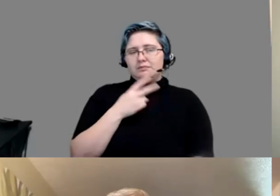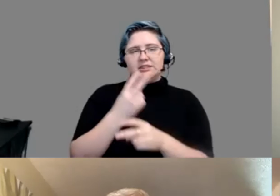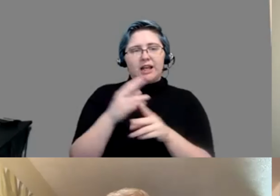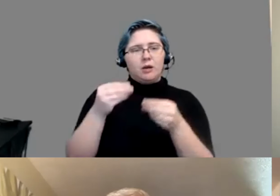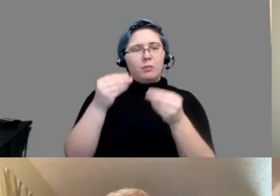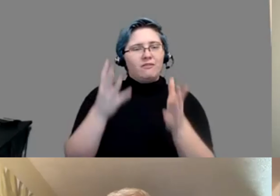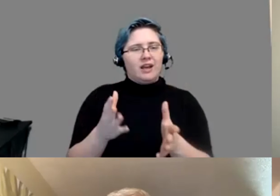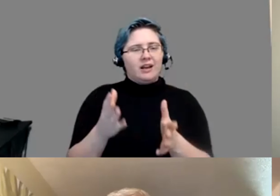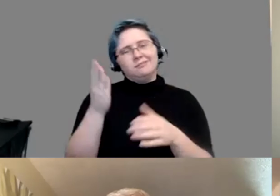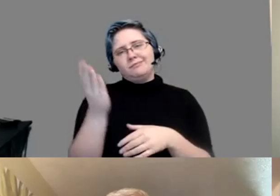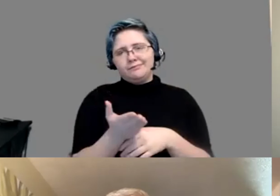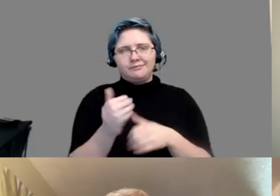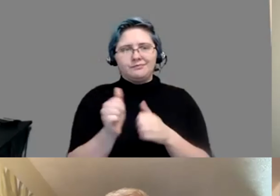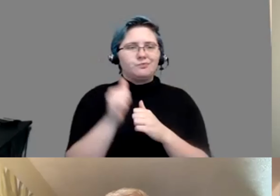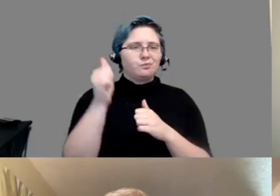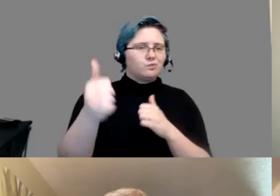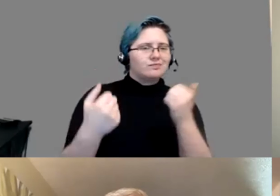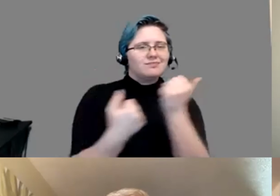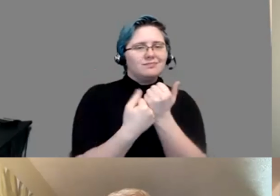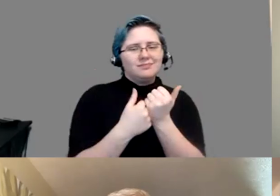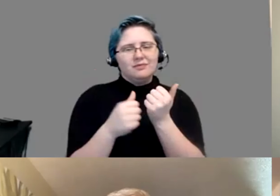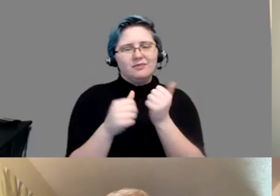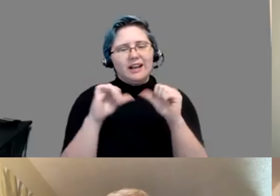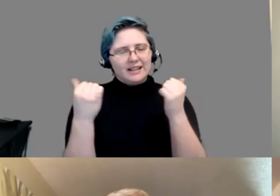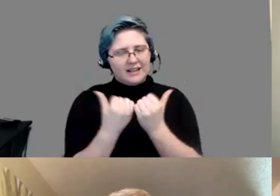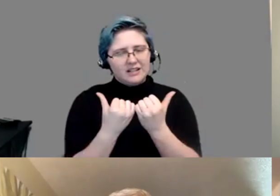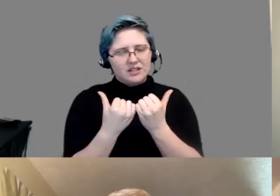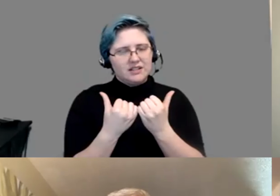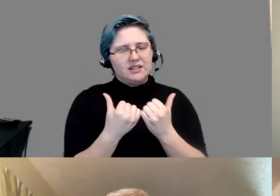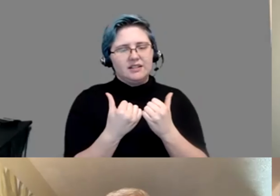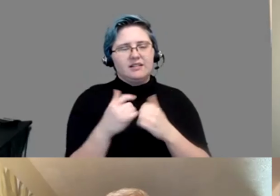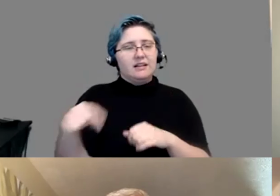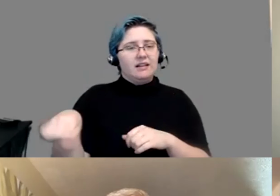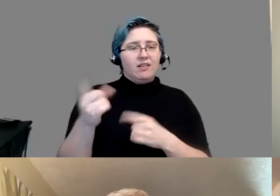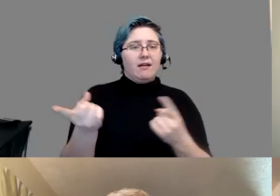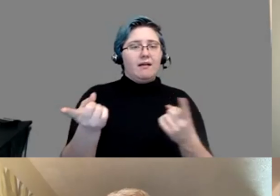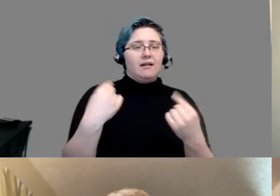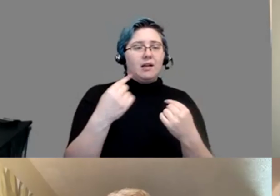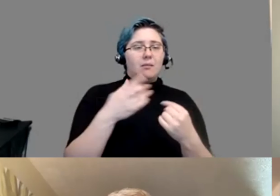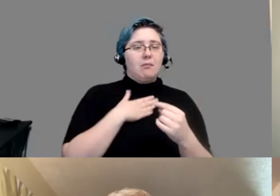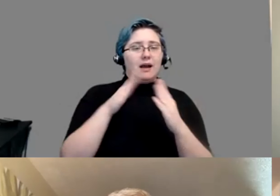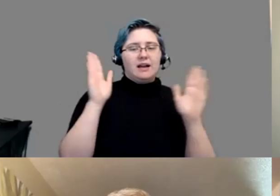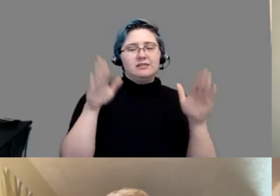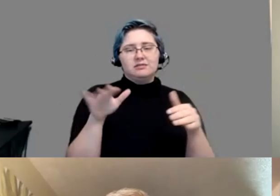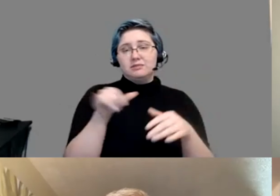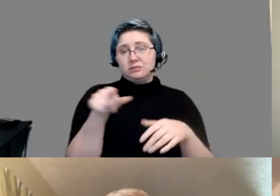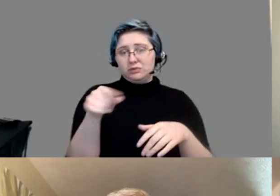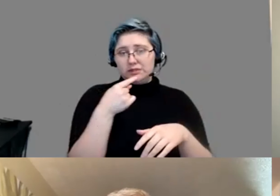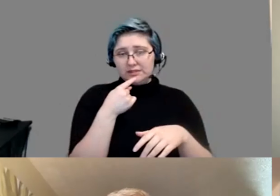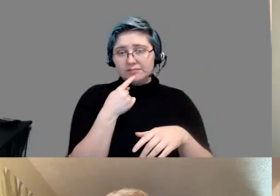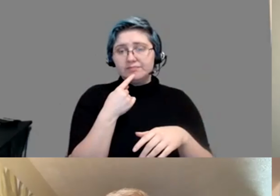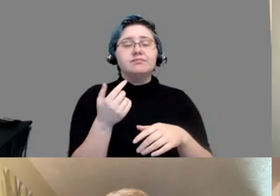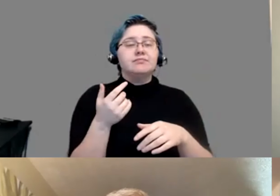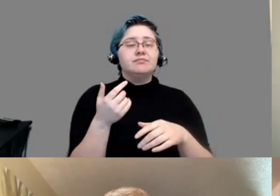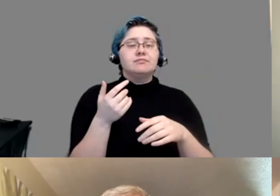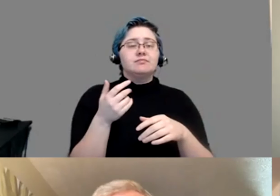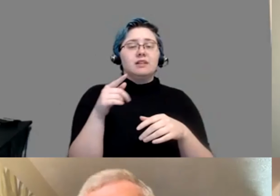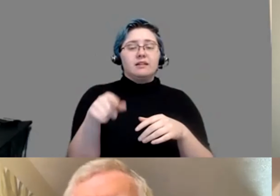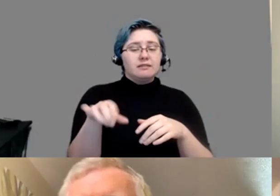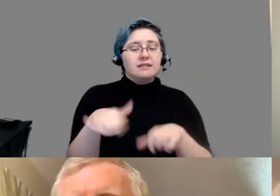provider / remote support agency, they come into my home, like you said, and put